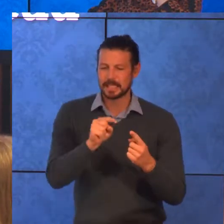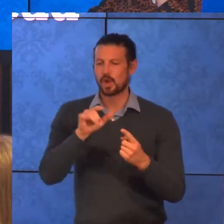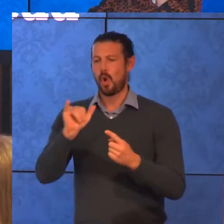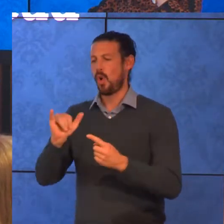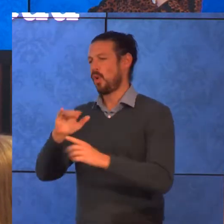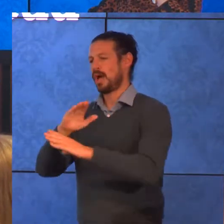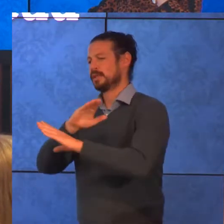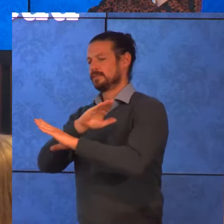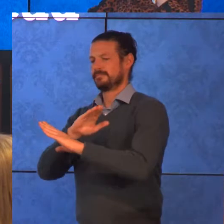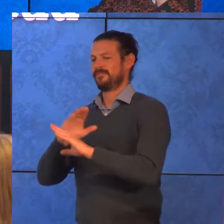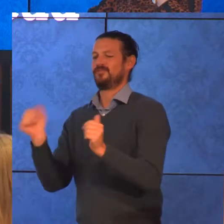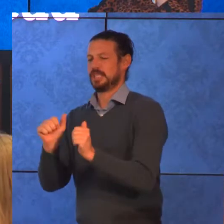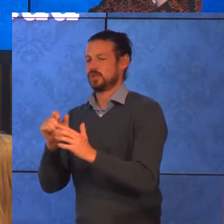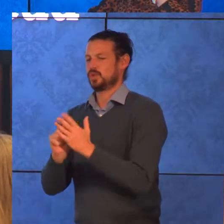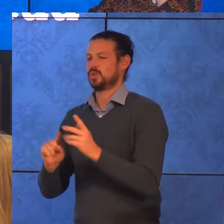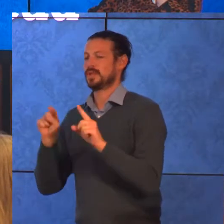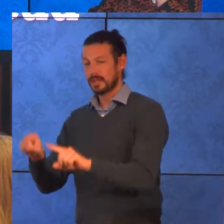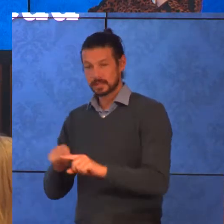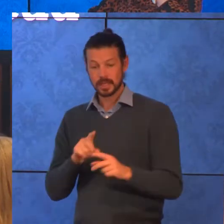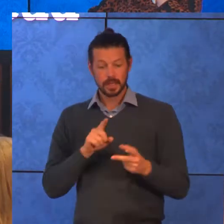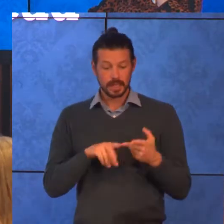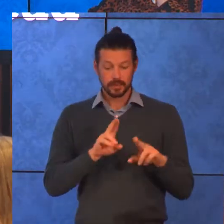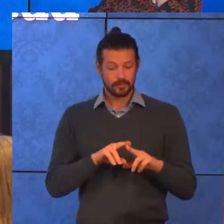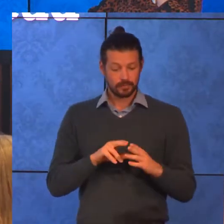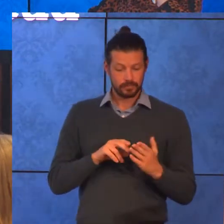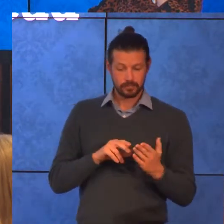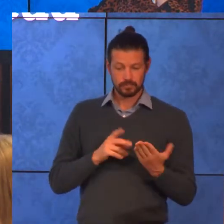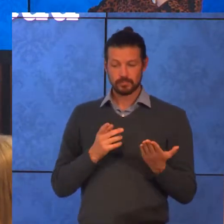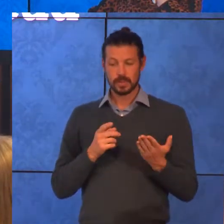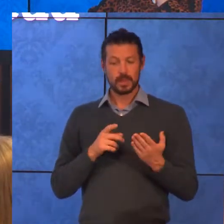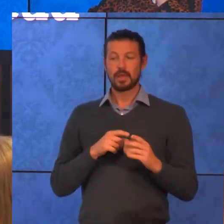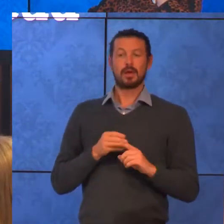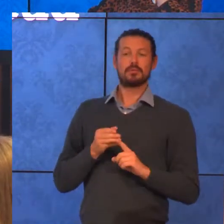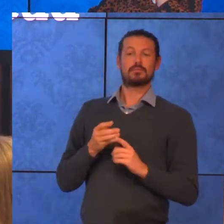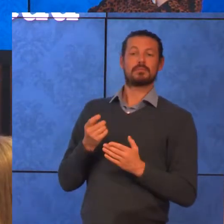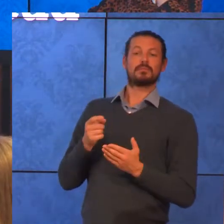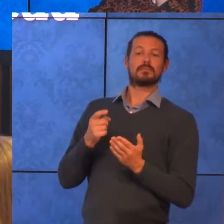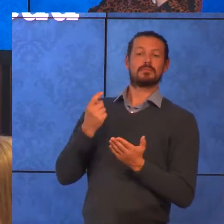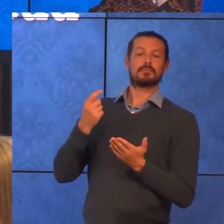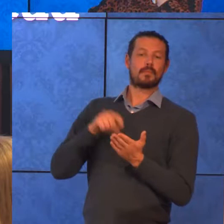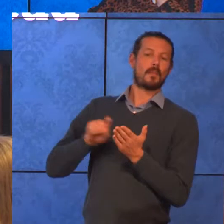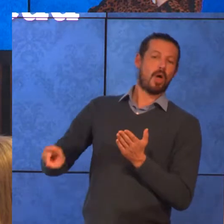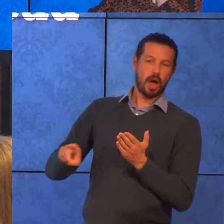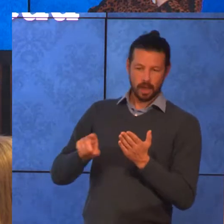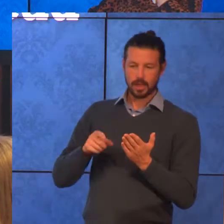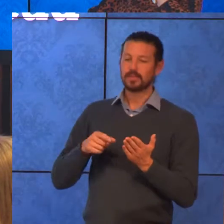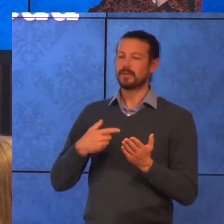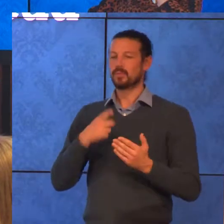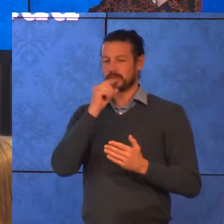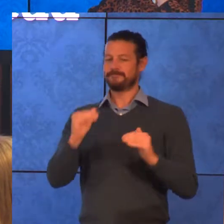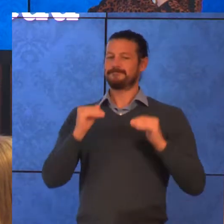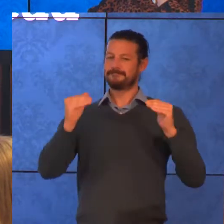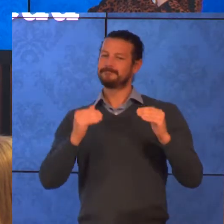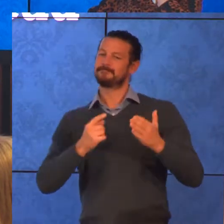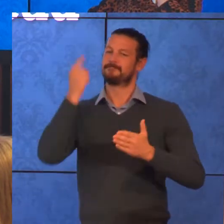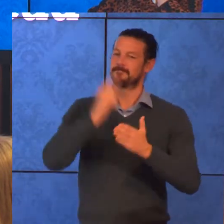doing these things. And if somebody didn't comply with that notice, that's then the basis for taking stronger action.